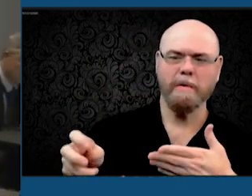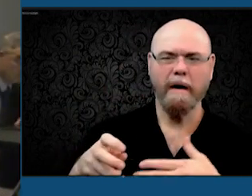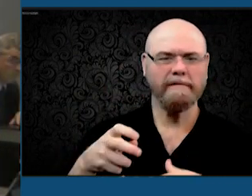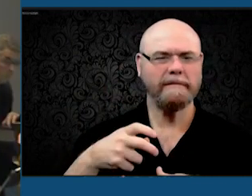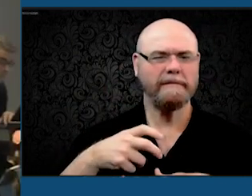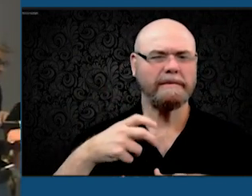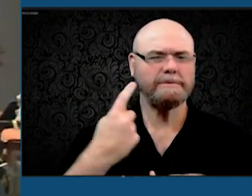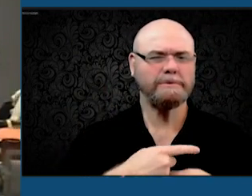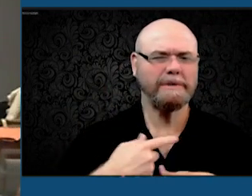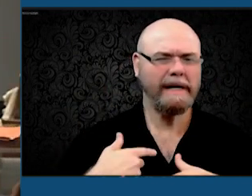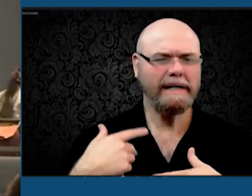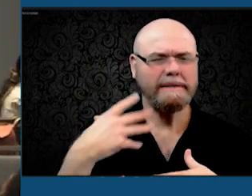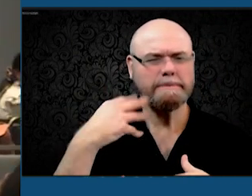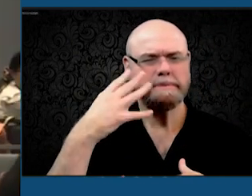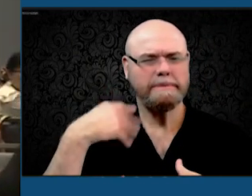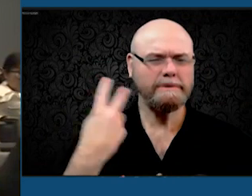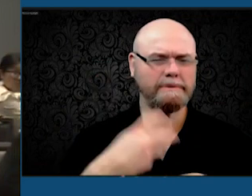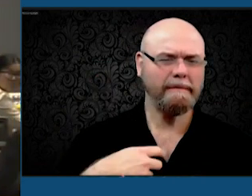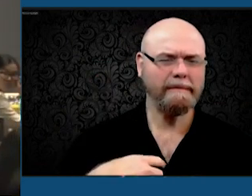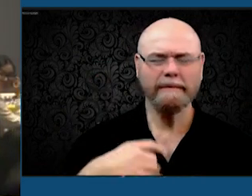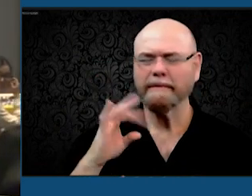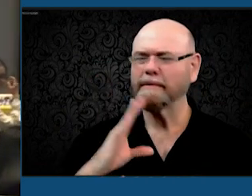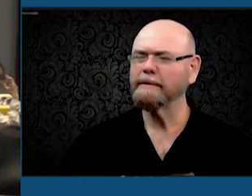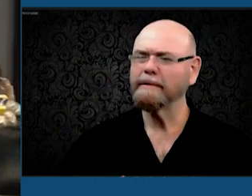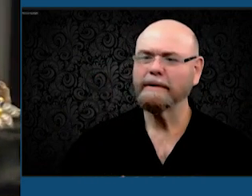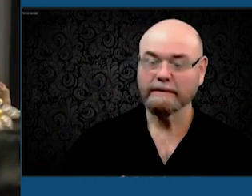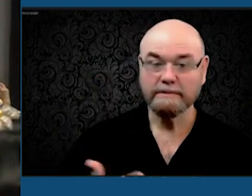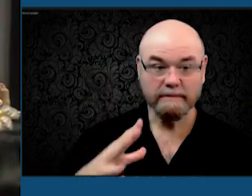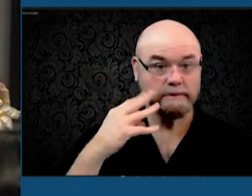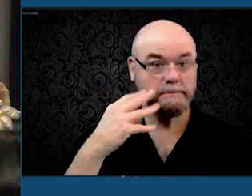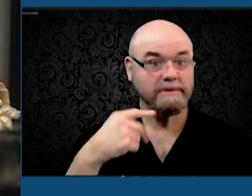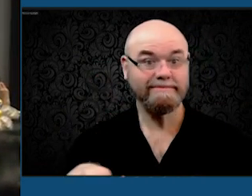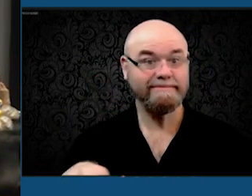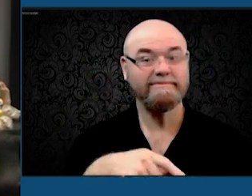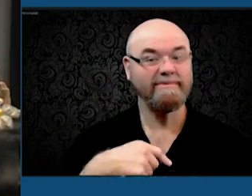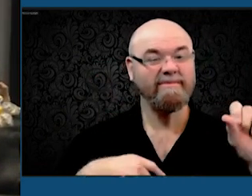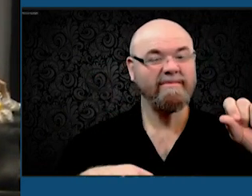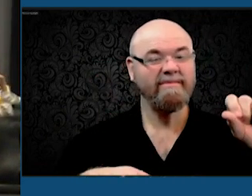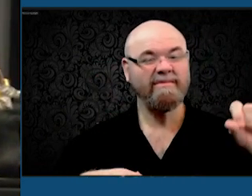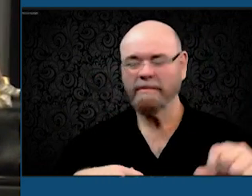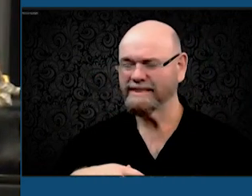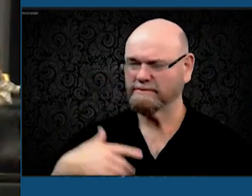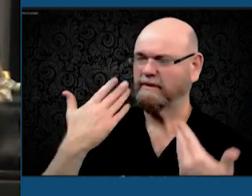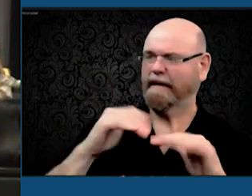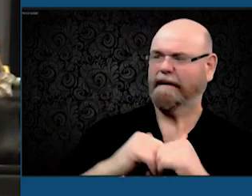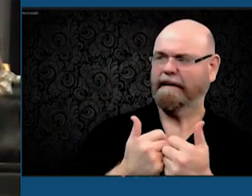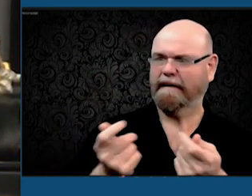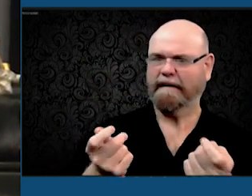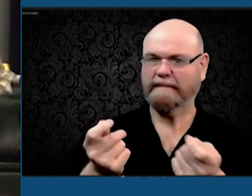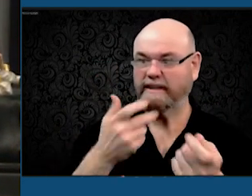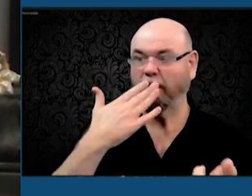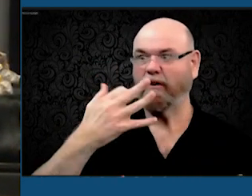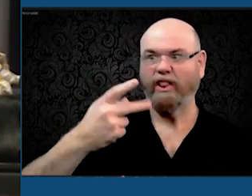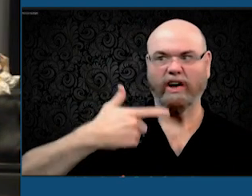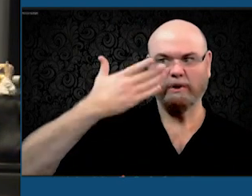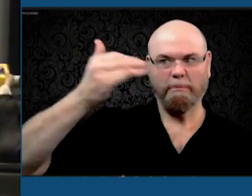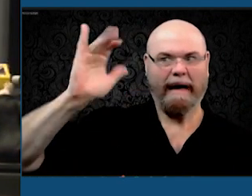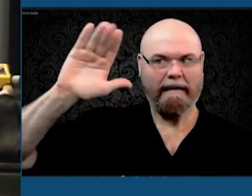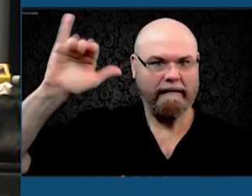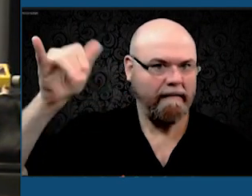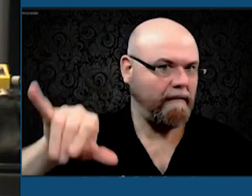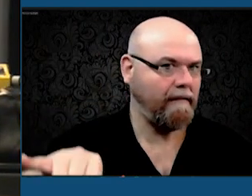Anyone? Hello? Yes? And you just say like, I don't know how to deal with that. Good luck, goodbye. We don't do